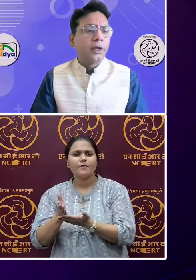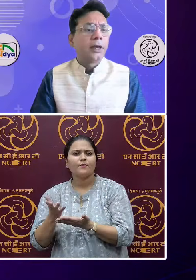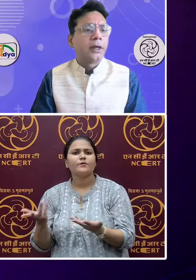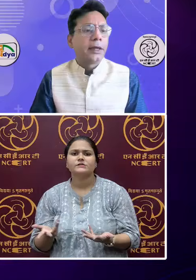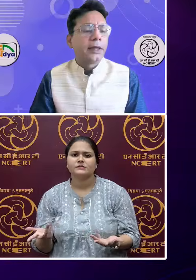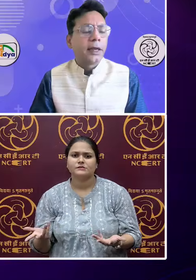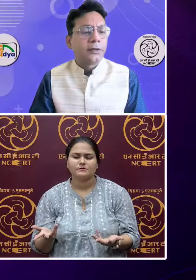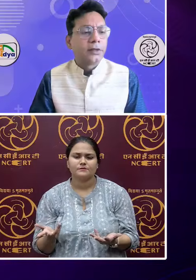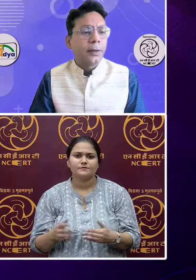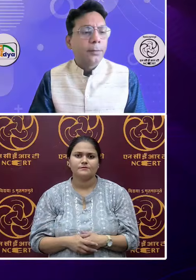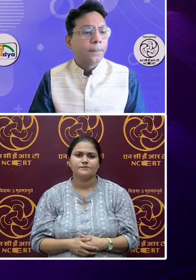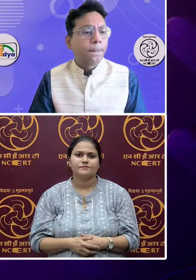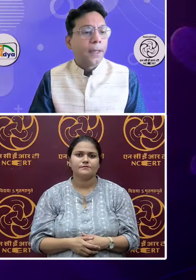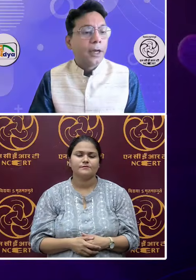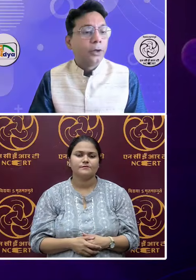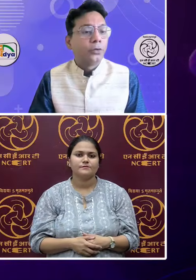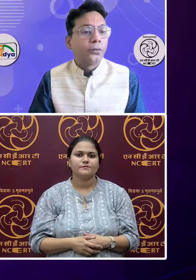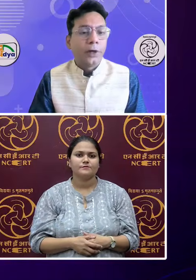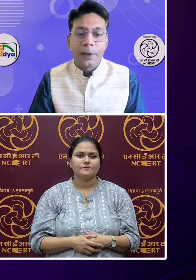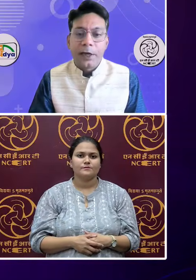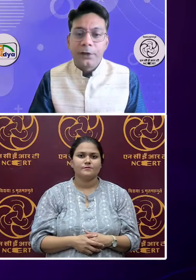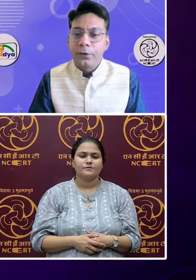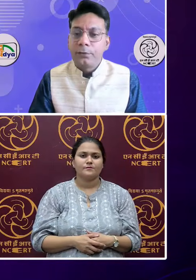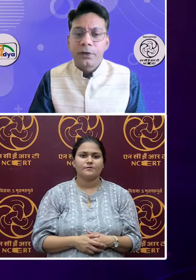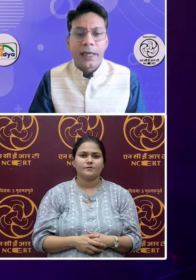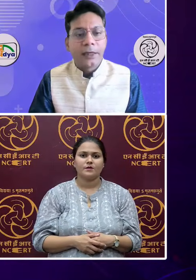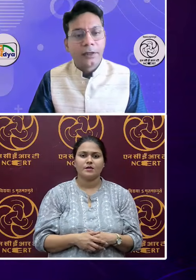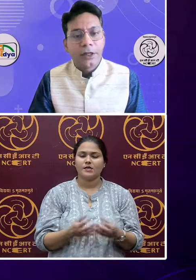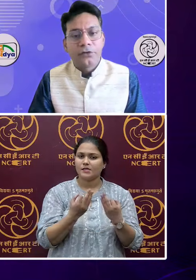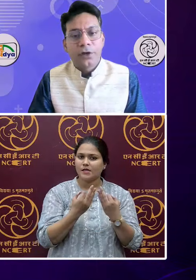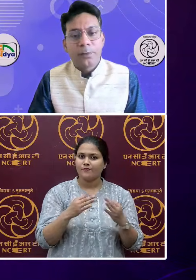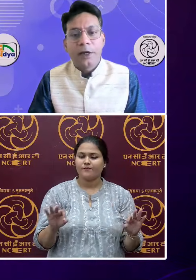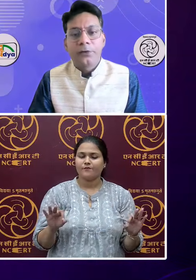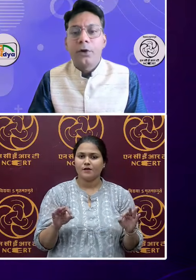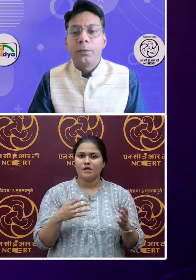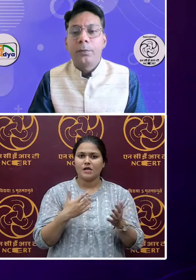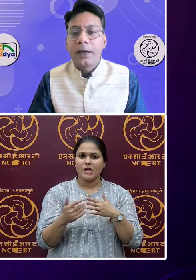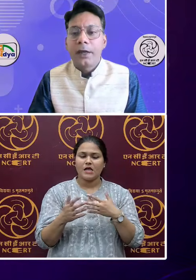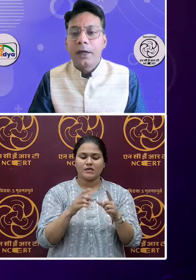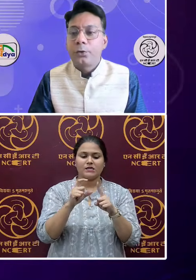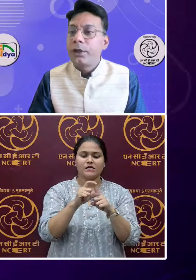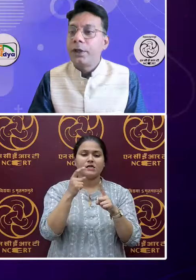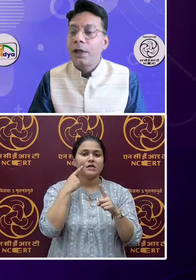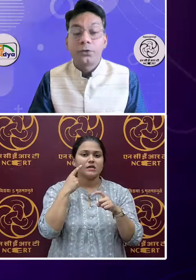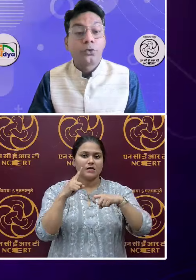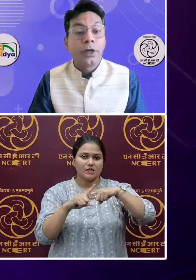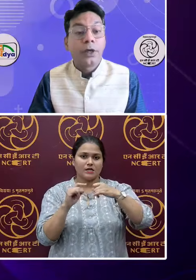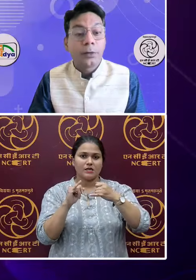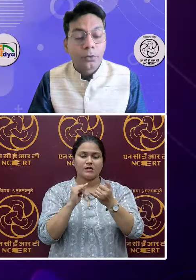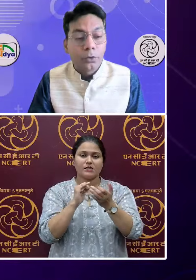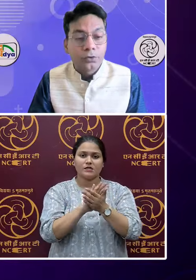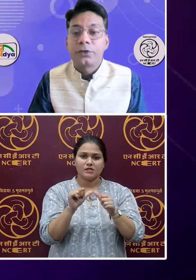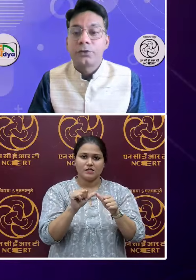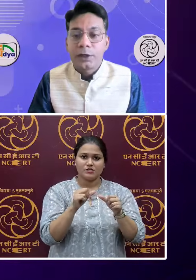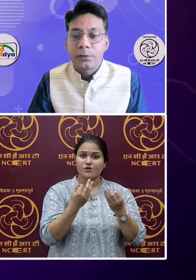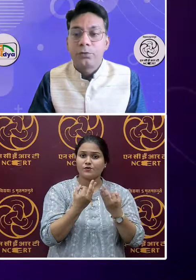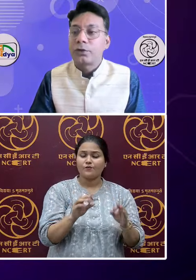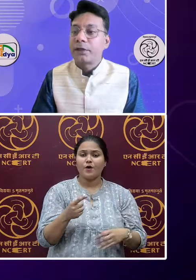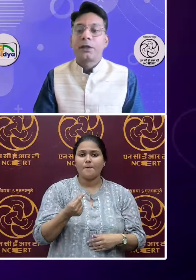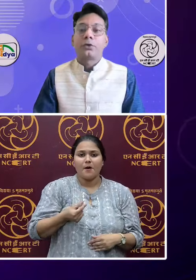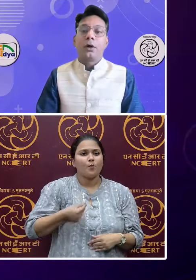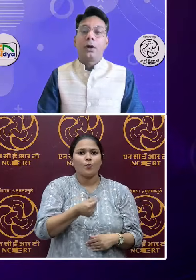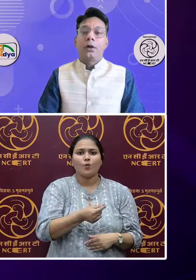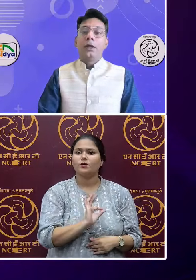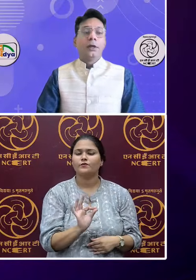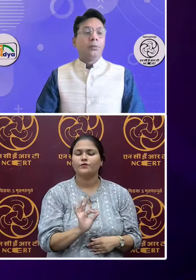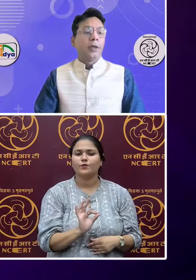way, we can categorize them into free platforms like DIKSHA platform, NROER, Swayam courses, Swayam MOOCs. I